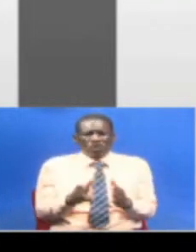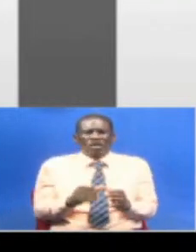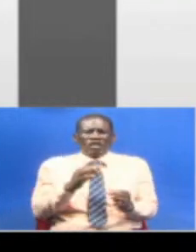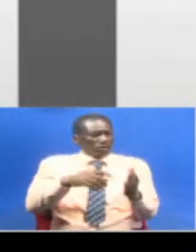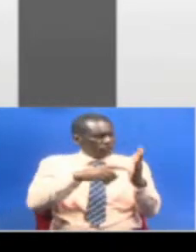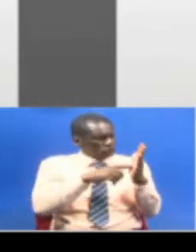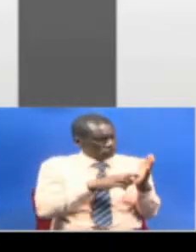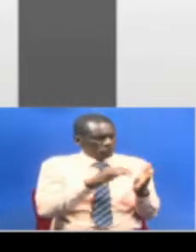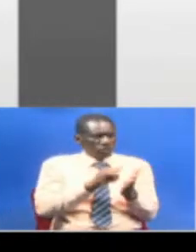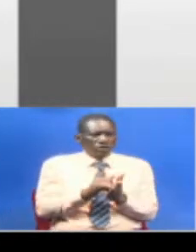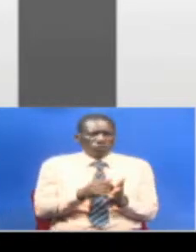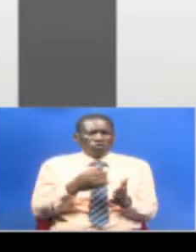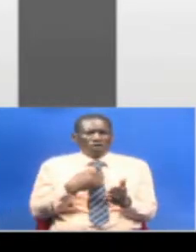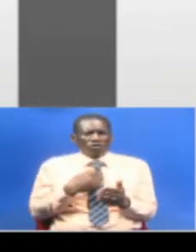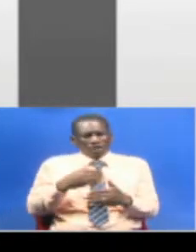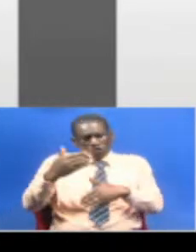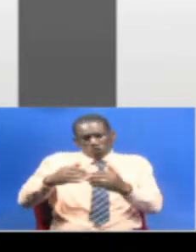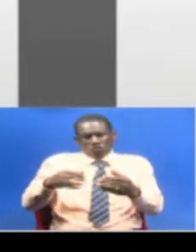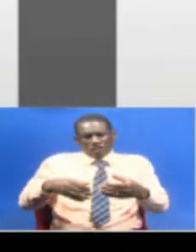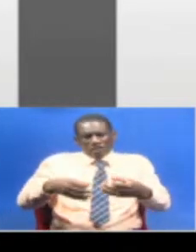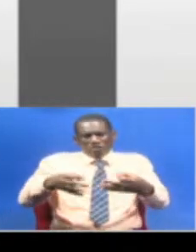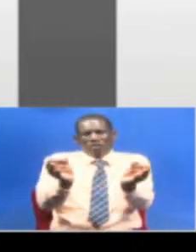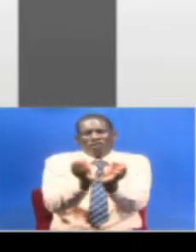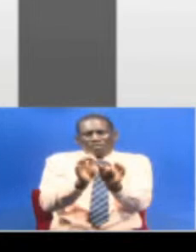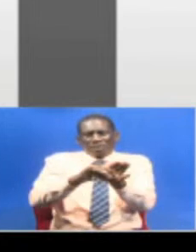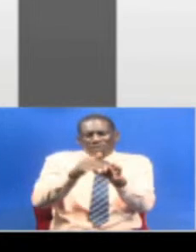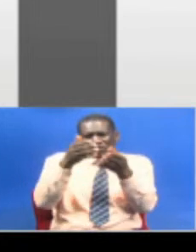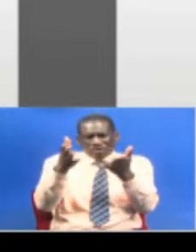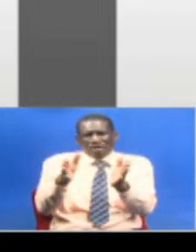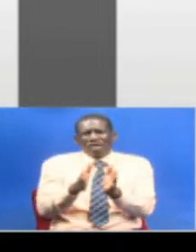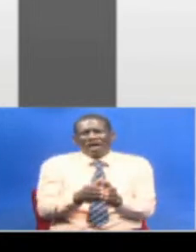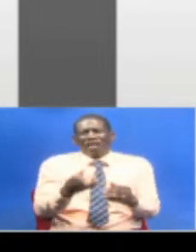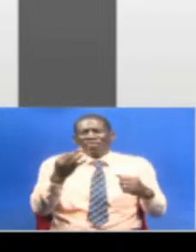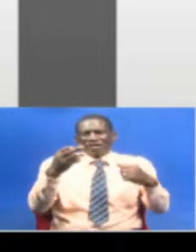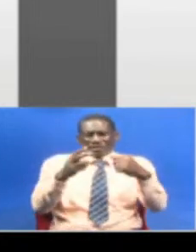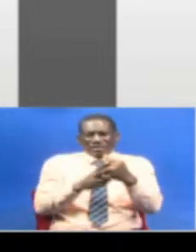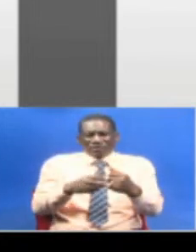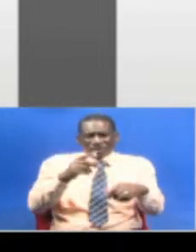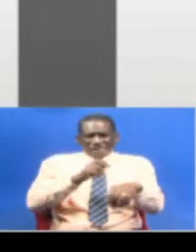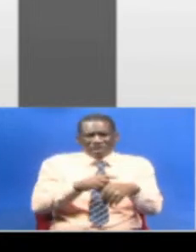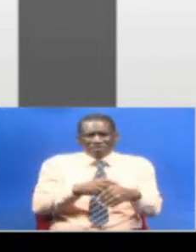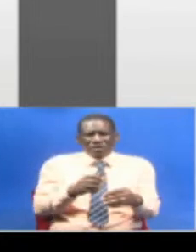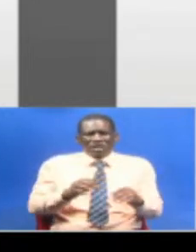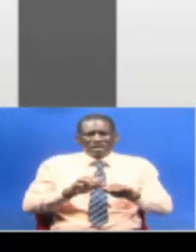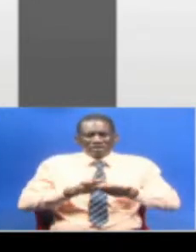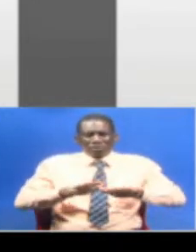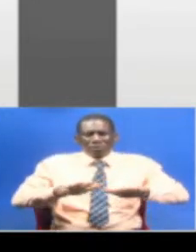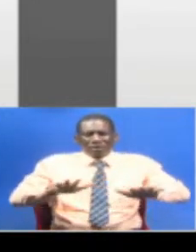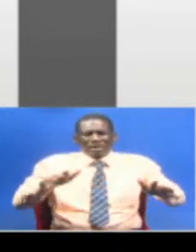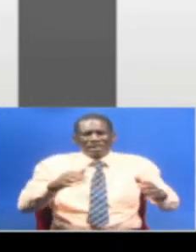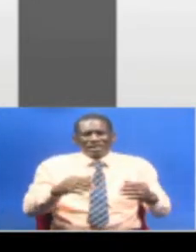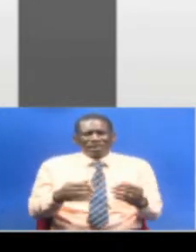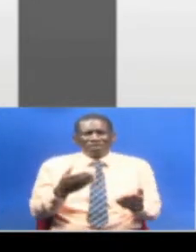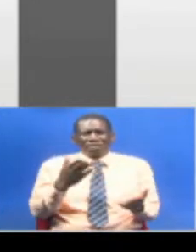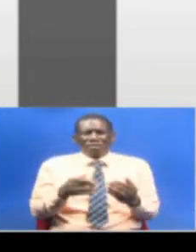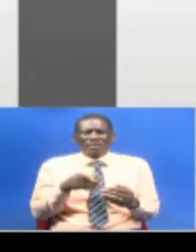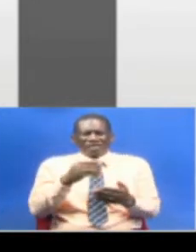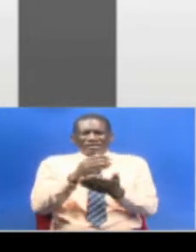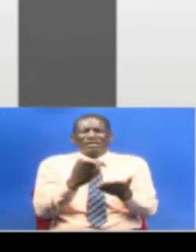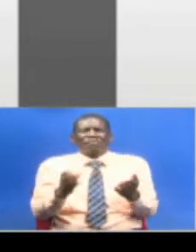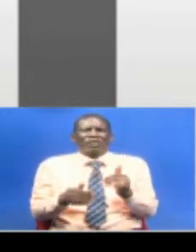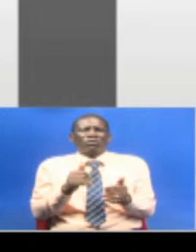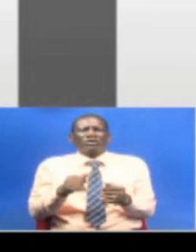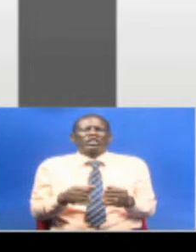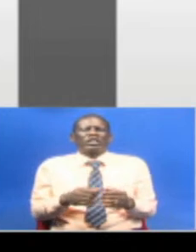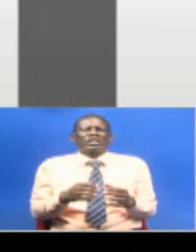have a very close relationship, and these 37 times are scattered in a period of, let's say, this is something that took a